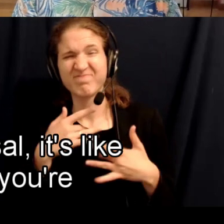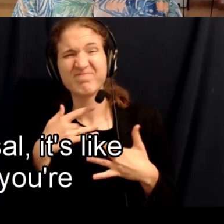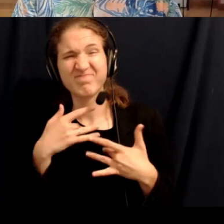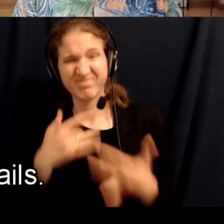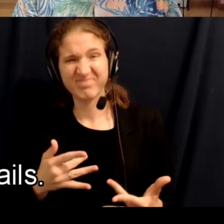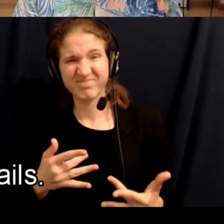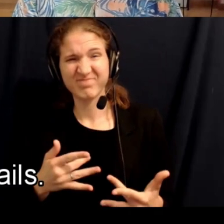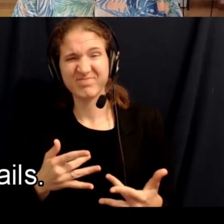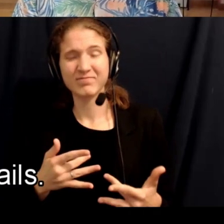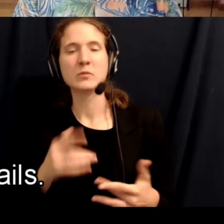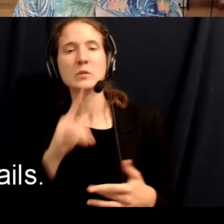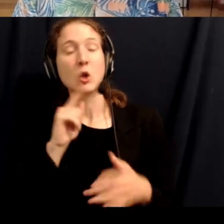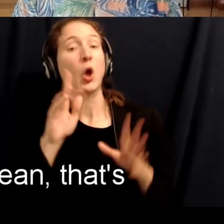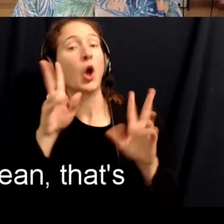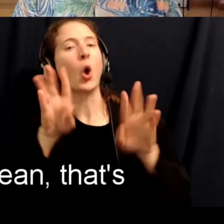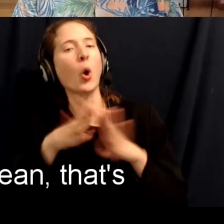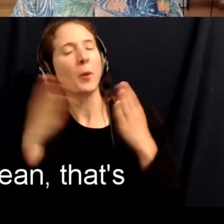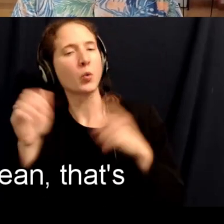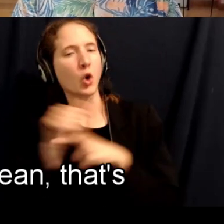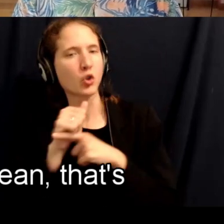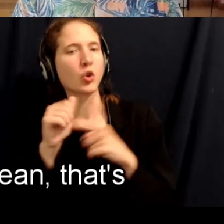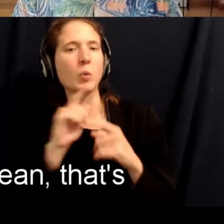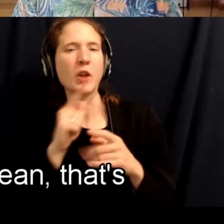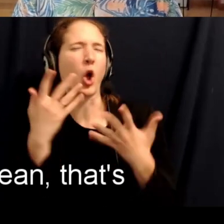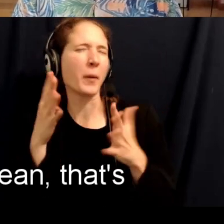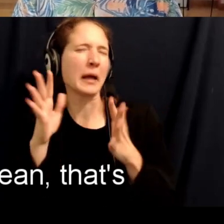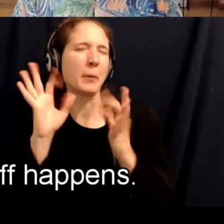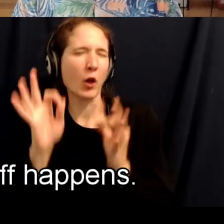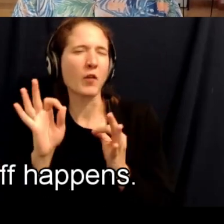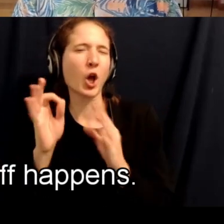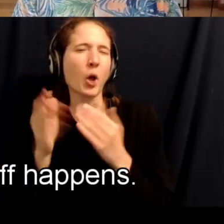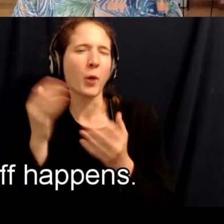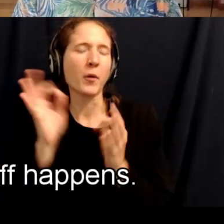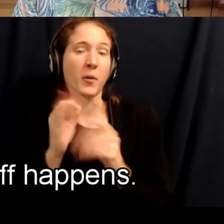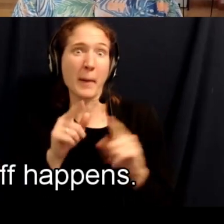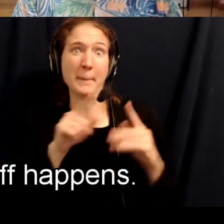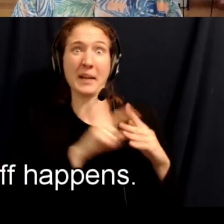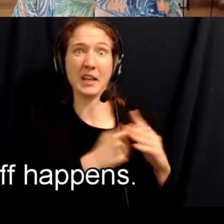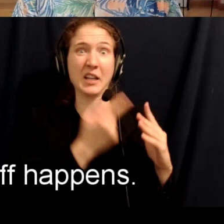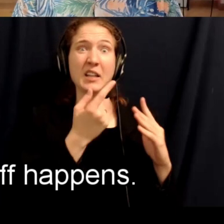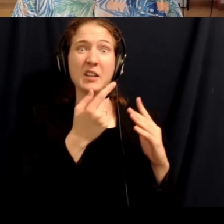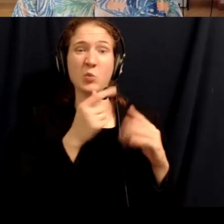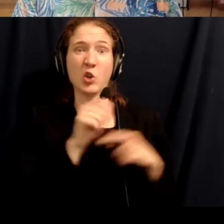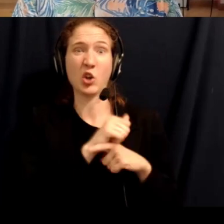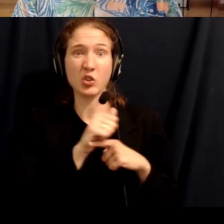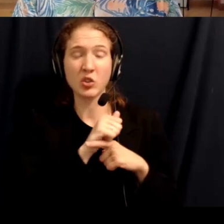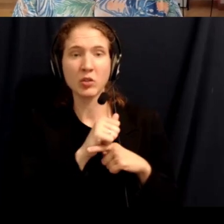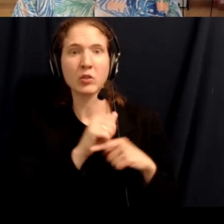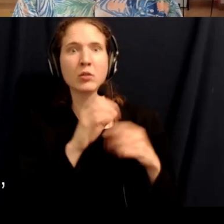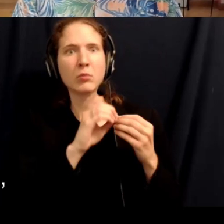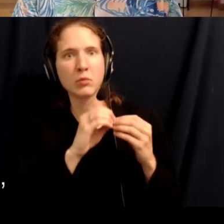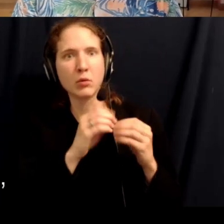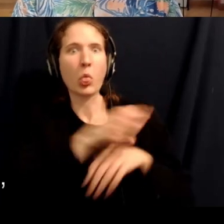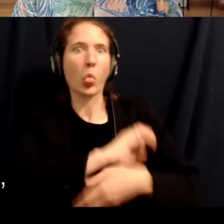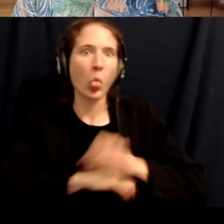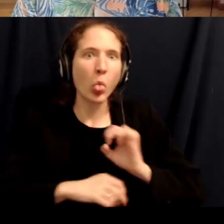polished and you're just Yeah. doing line details. But in the beginning, I mean, that's when all the laborious stuff happens. You know, Sure.